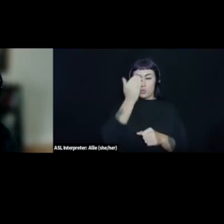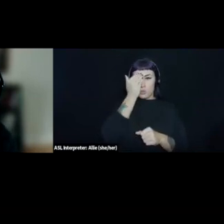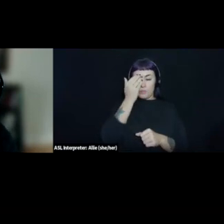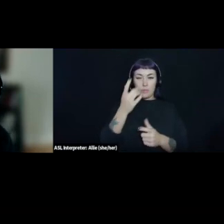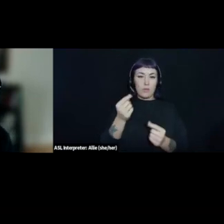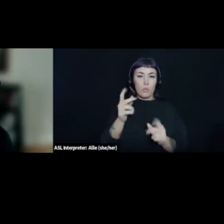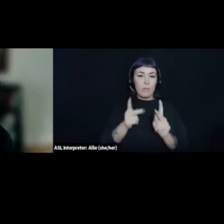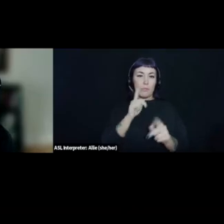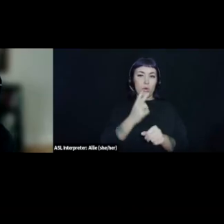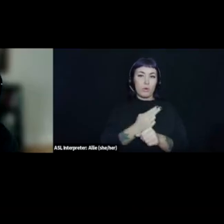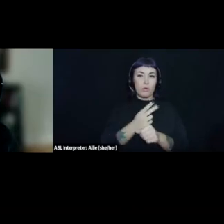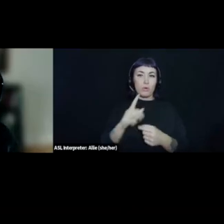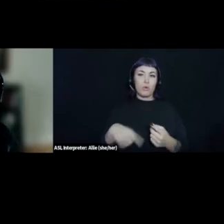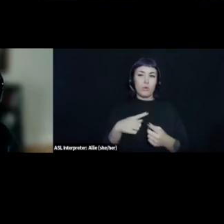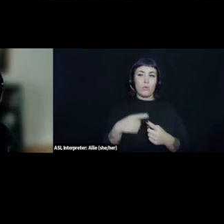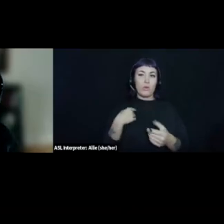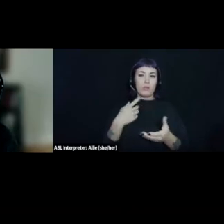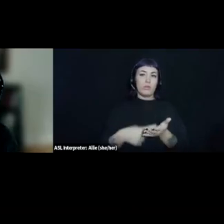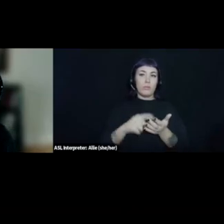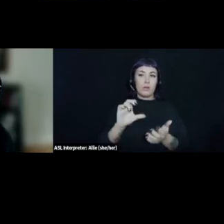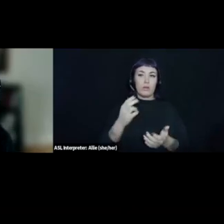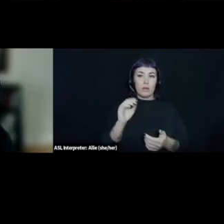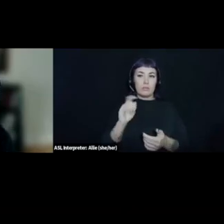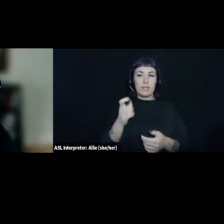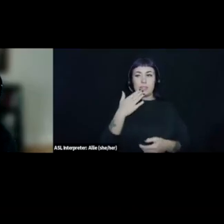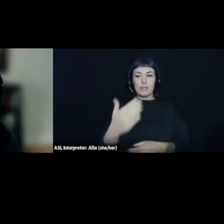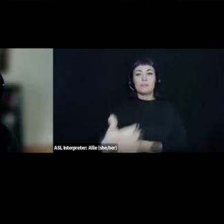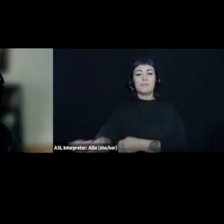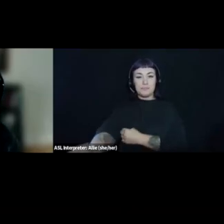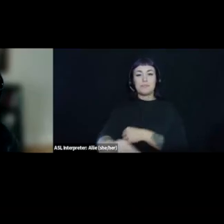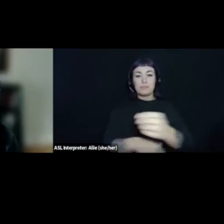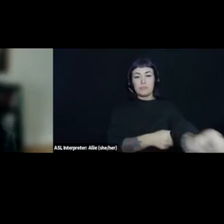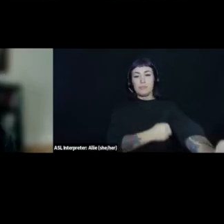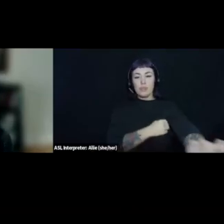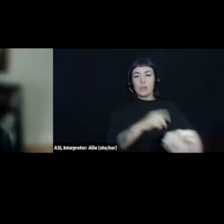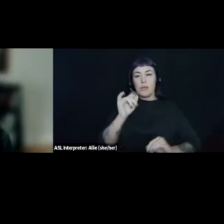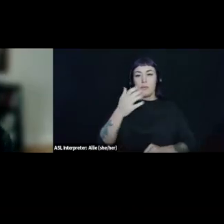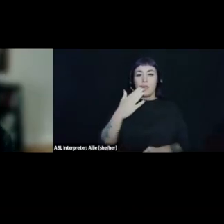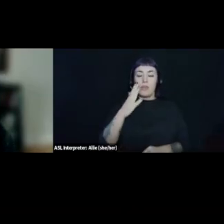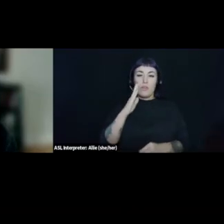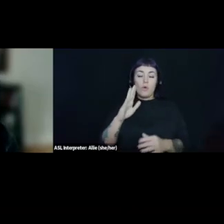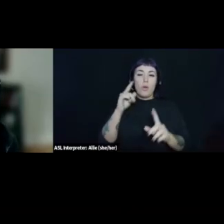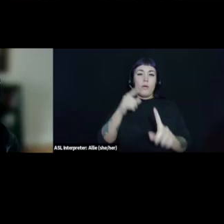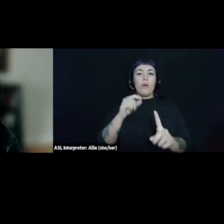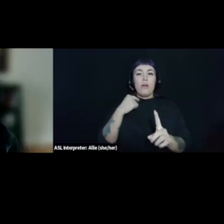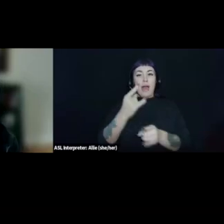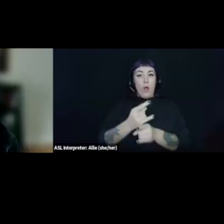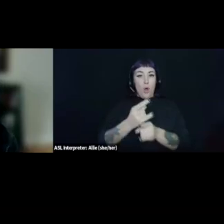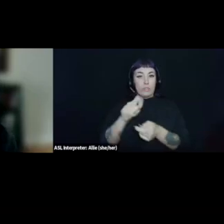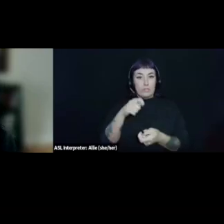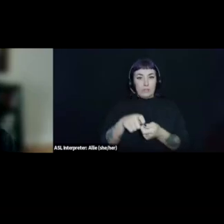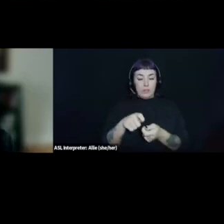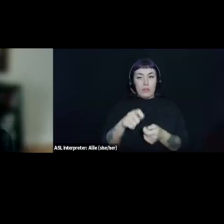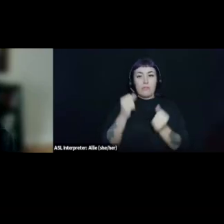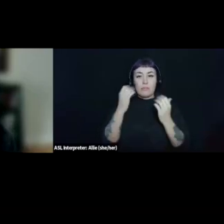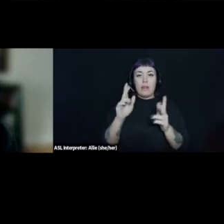what people are using when they speak about chem sex. Thank you. Yeah, thank you for pointing that out. And actually, I appreciate you pointing out alcohol in particular.